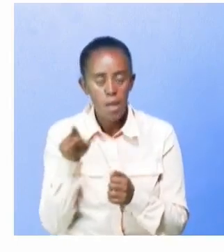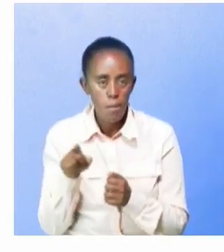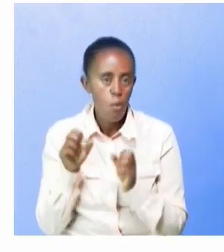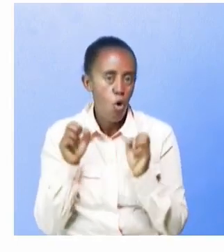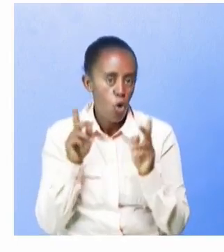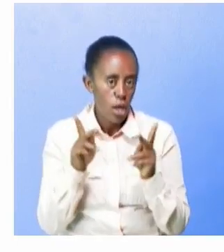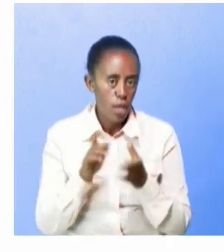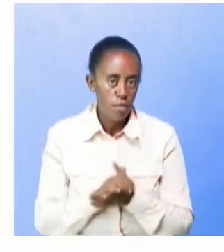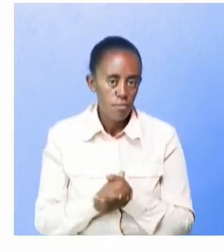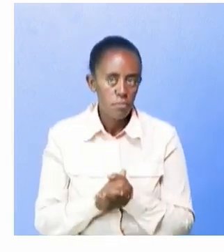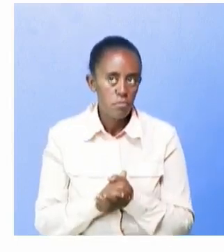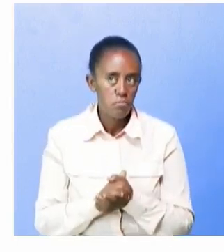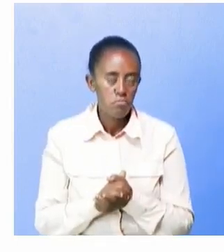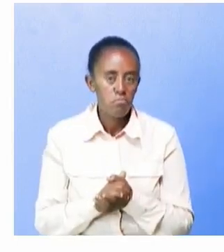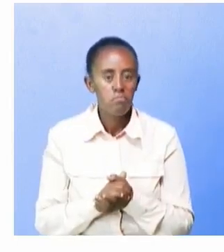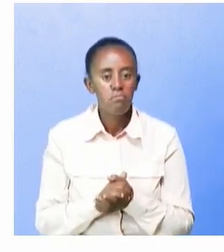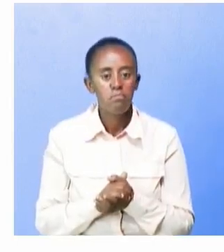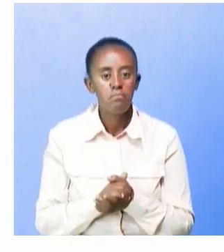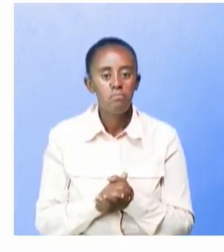Okay, so had,